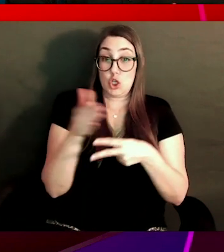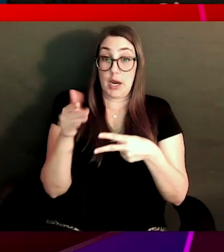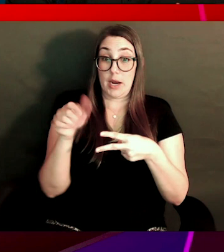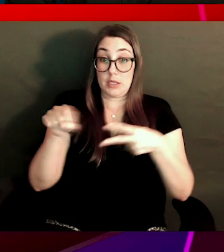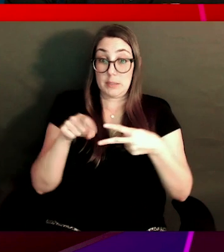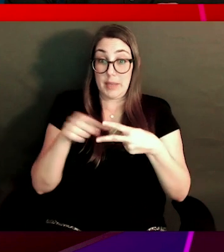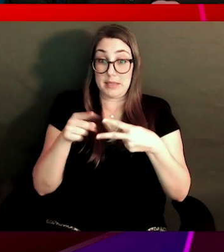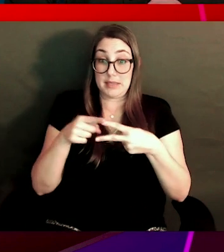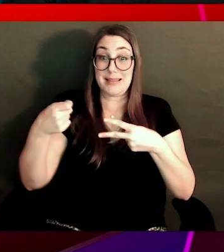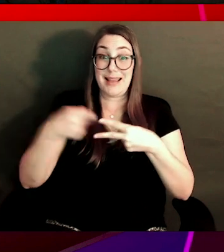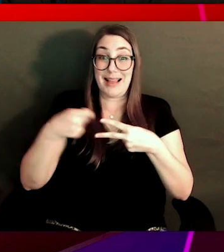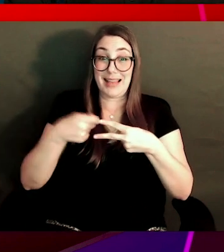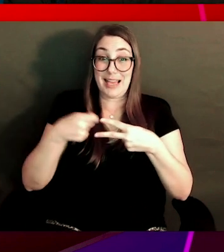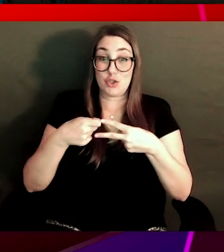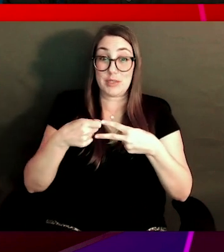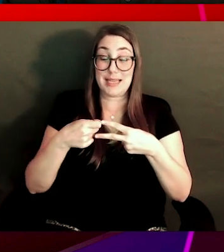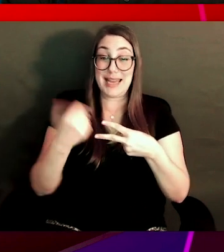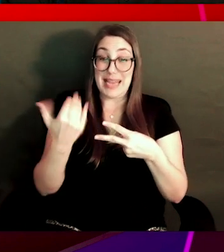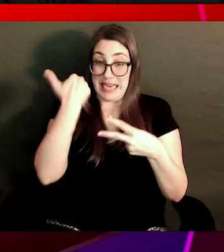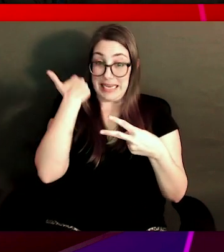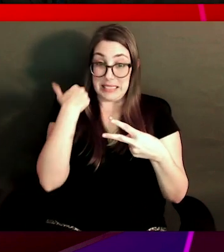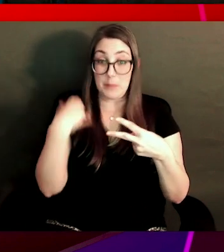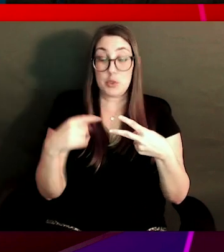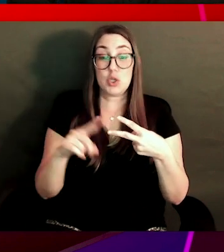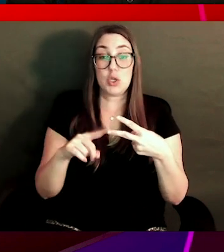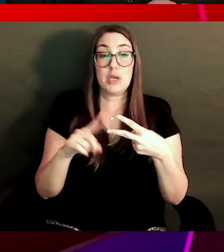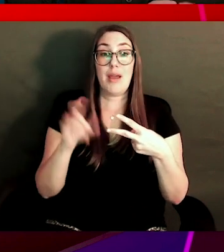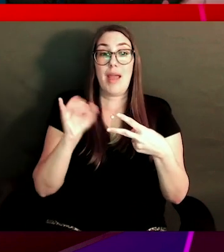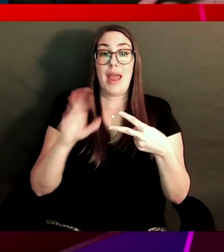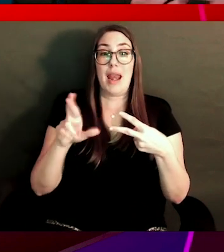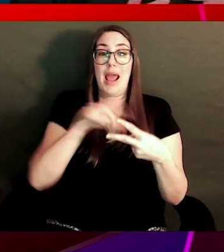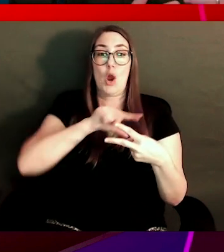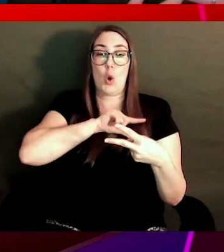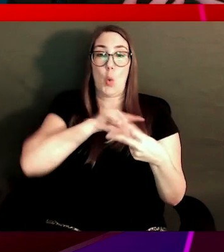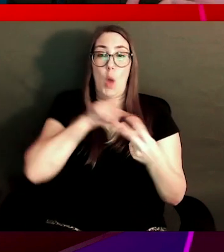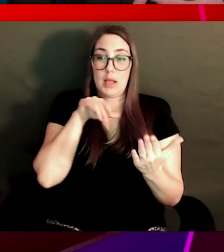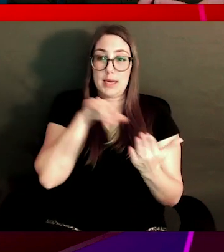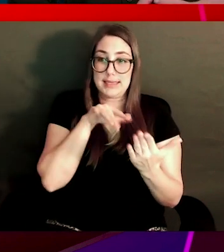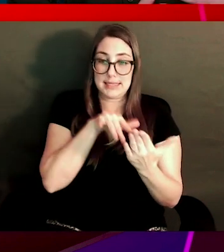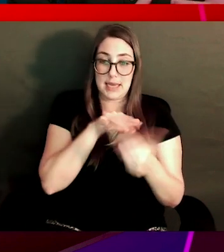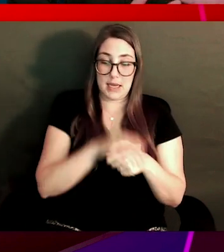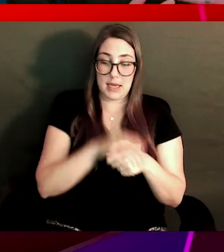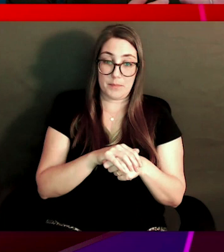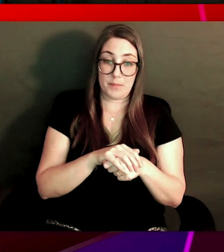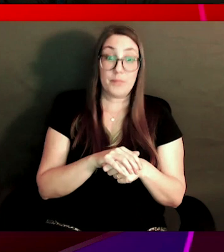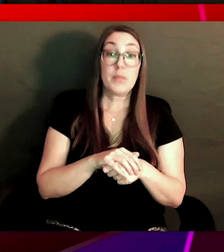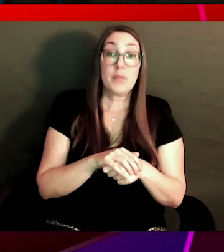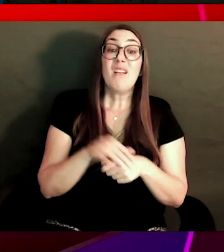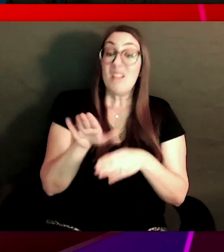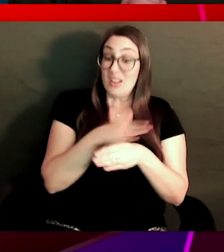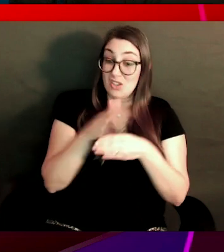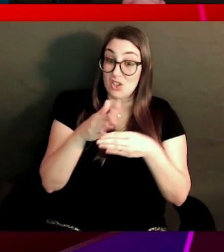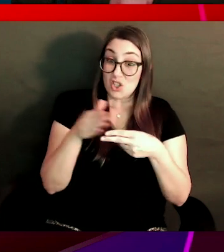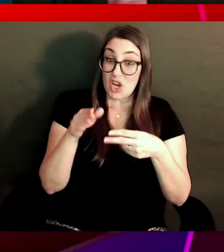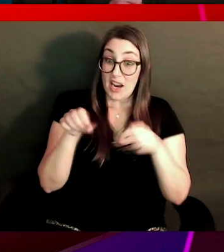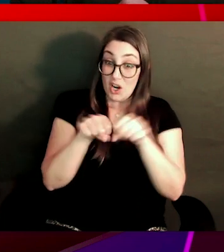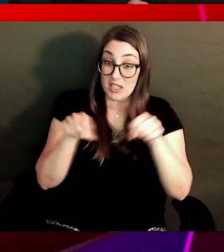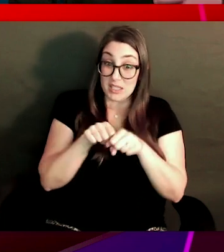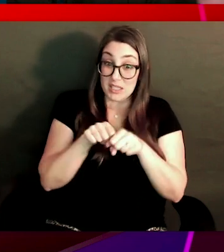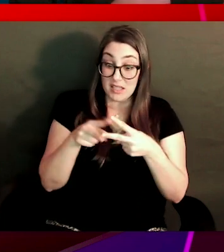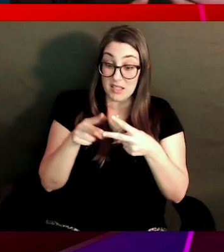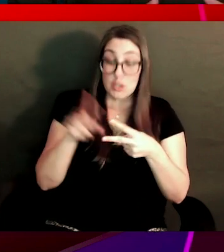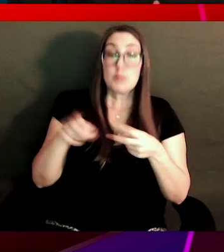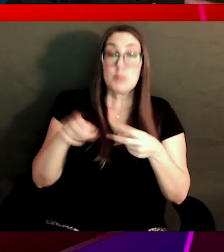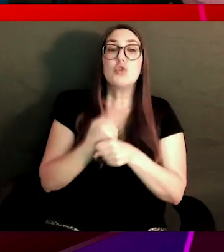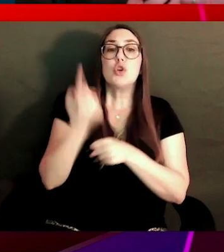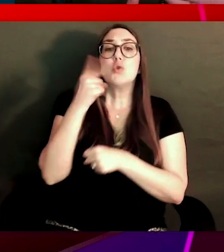electricity consumption shared space, as well as the air quality study. You're meant to use these shared spaces for distinct machine learning endeavors. So you